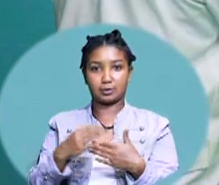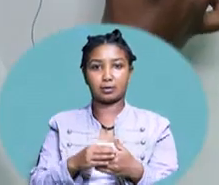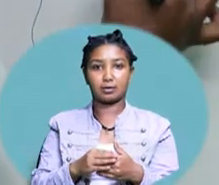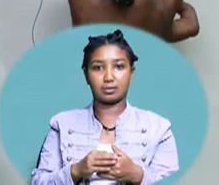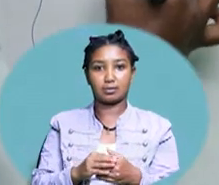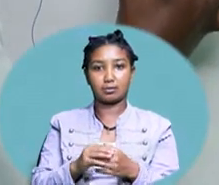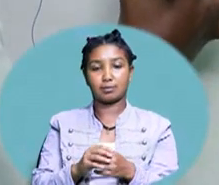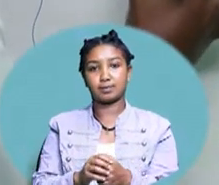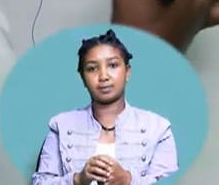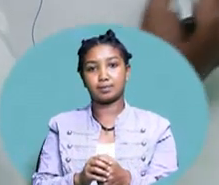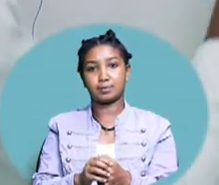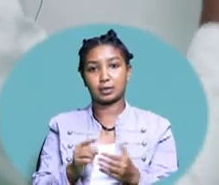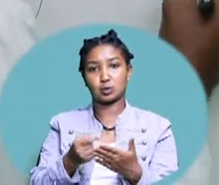what?